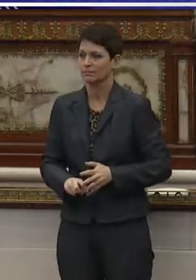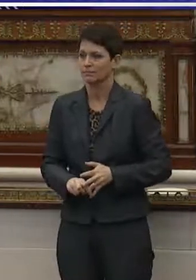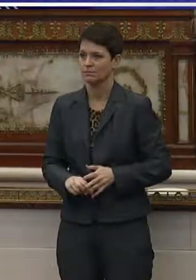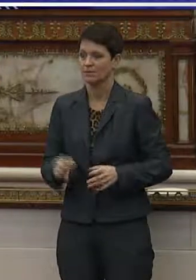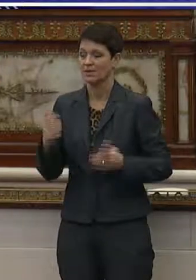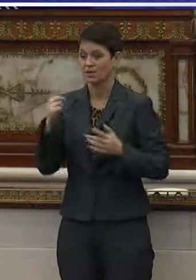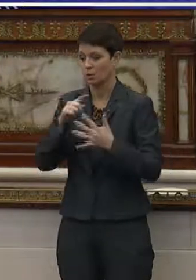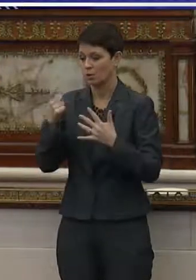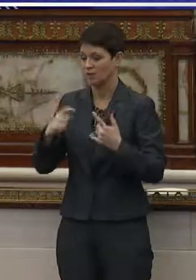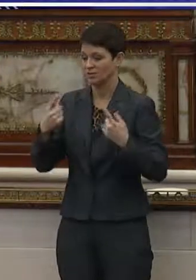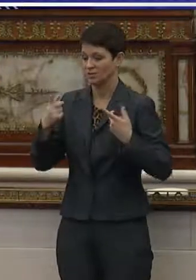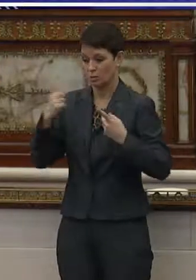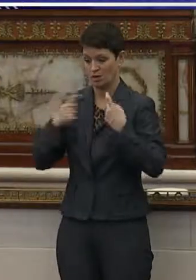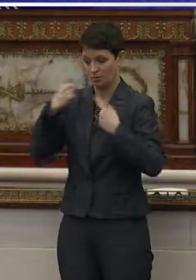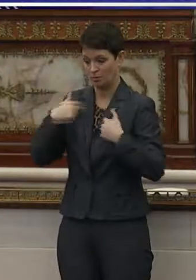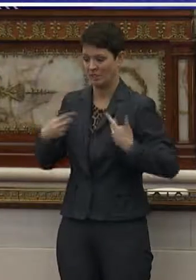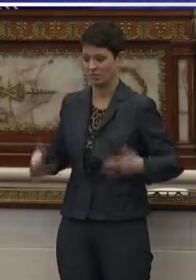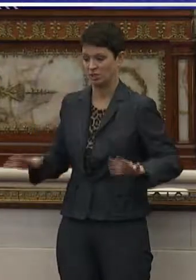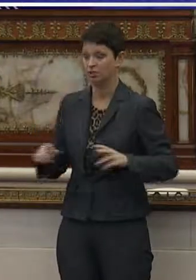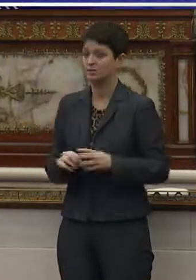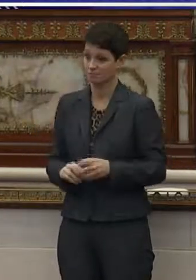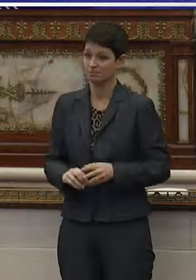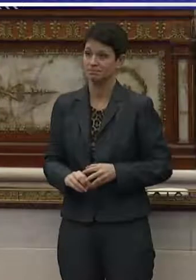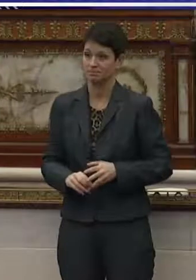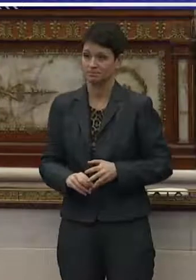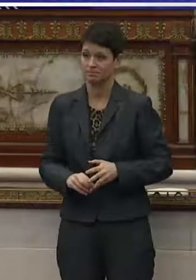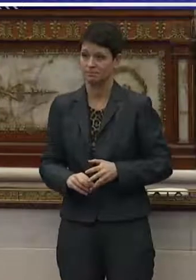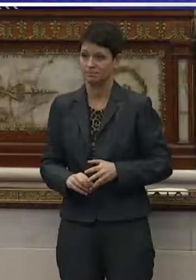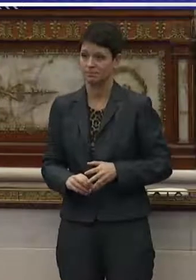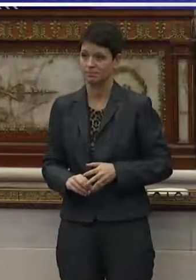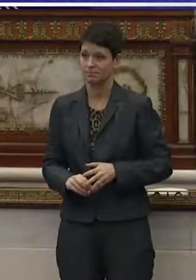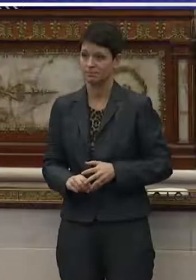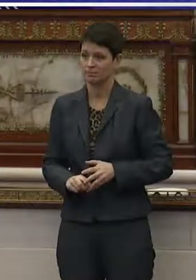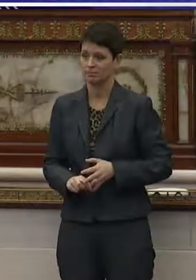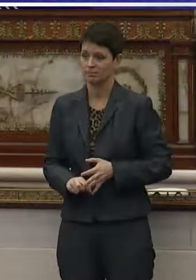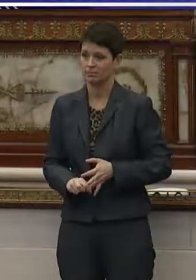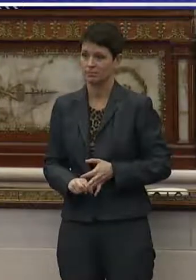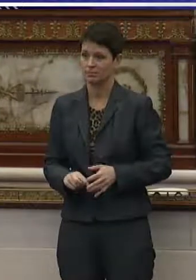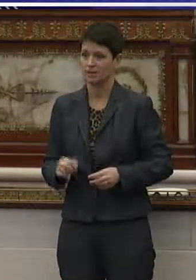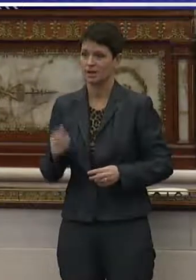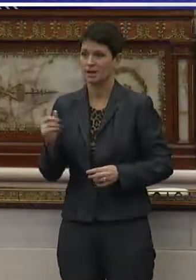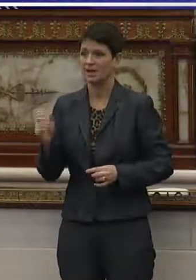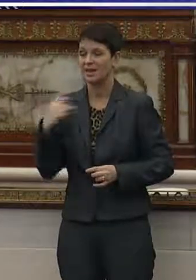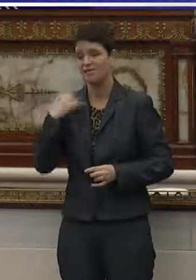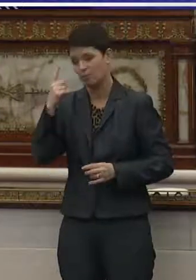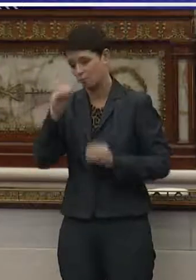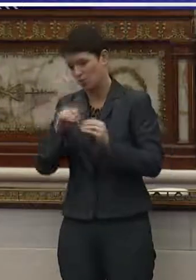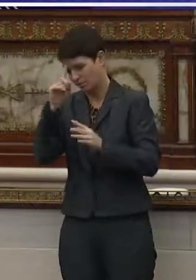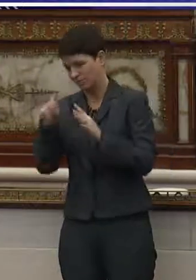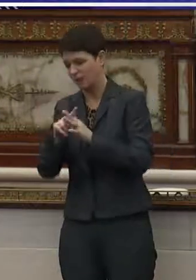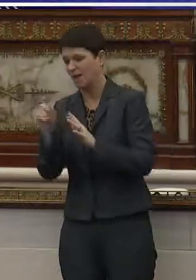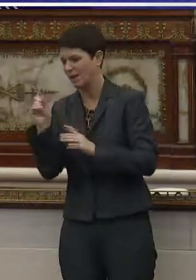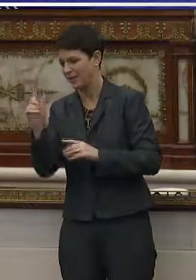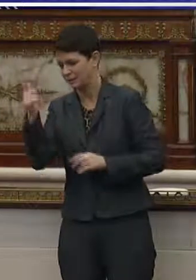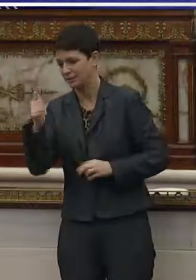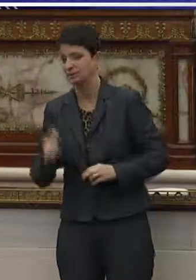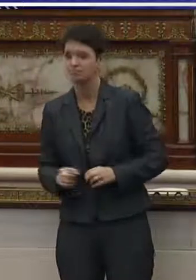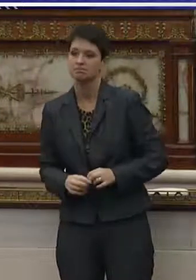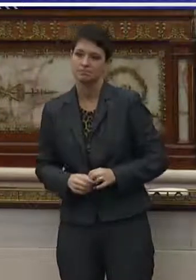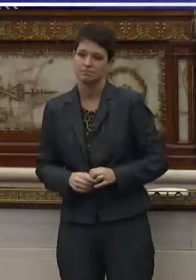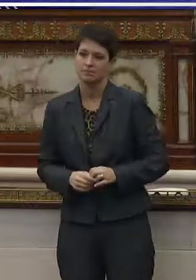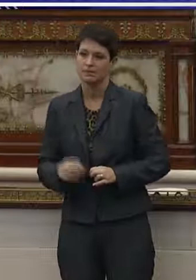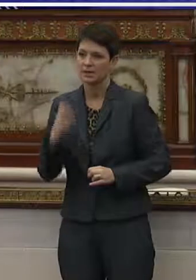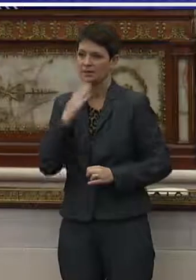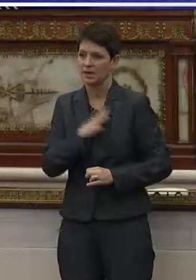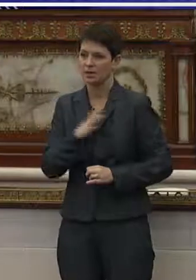I think those are my questions, and then I could ask a few more if I have any others that come up. Thank you.